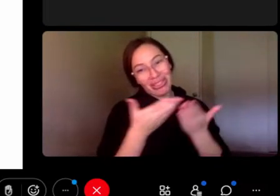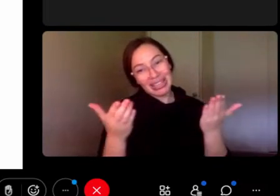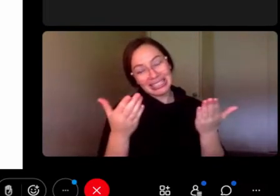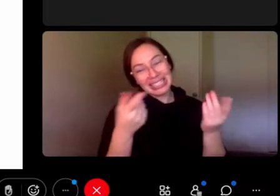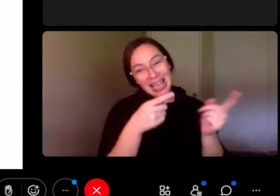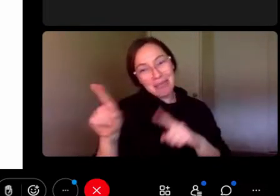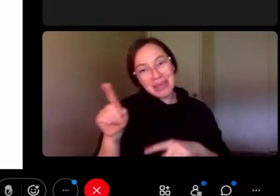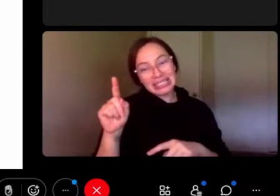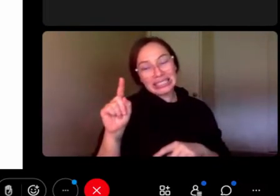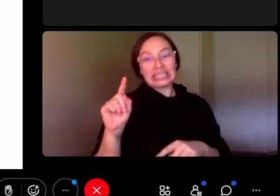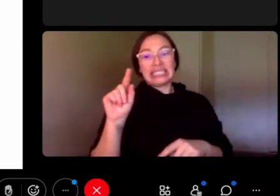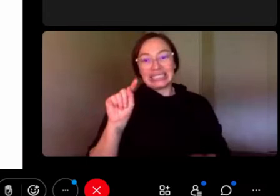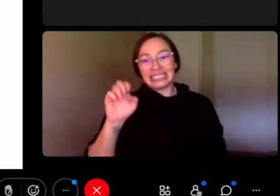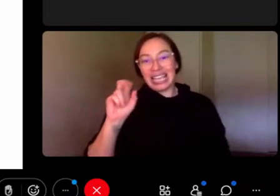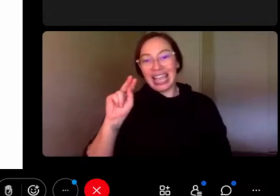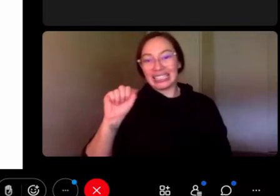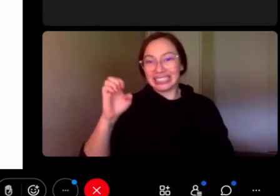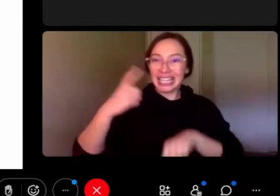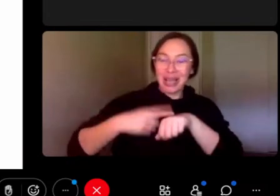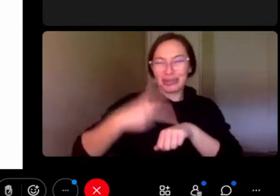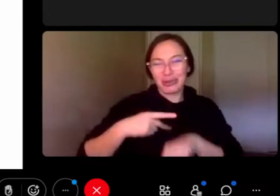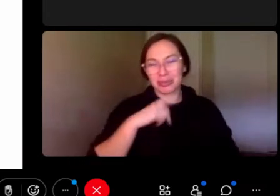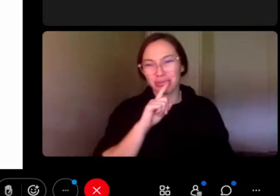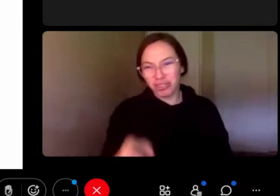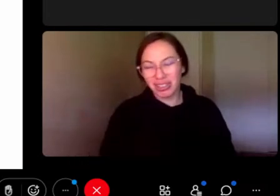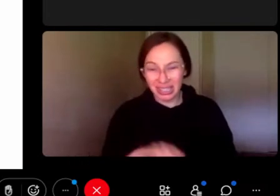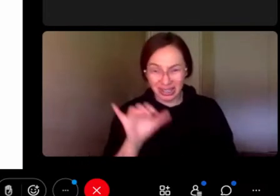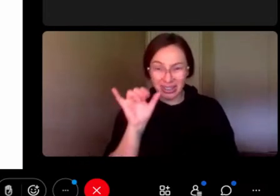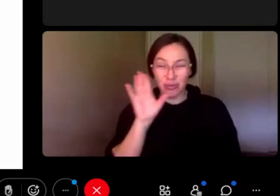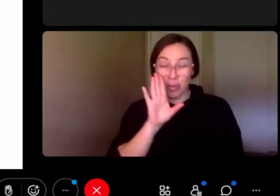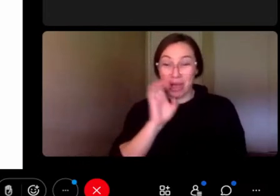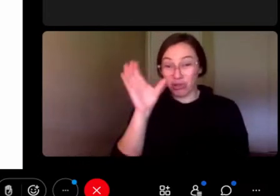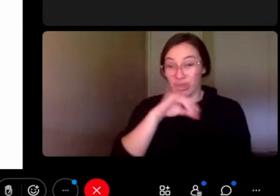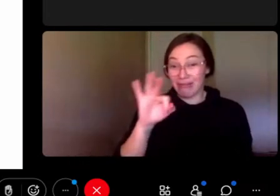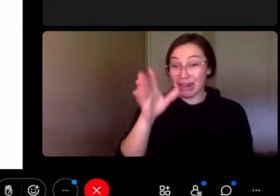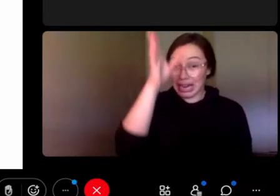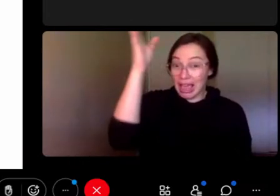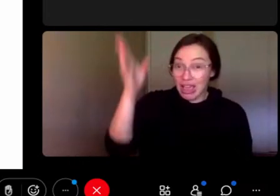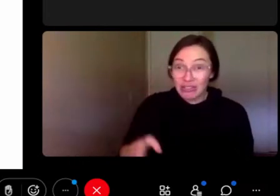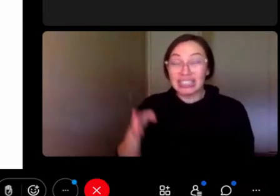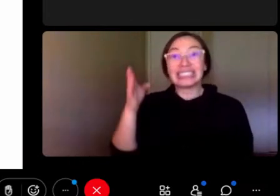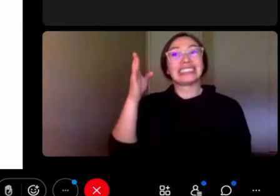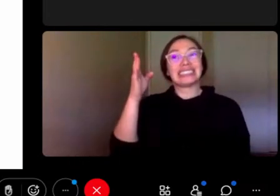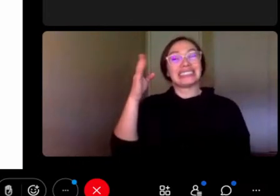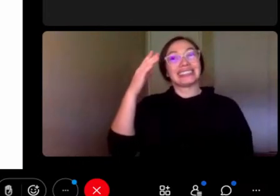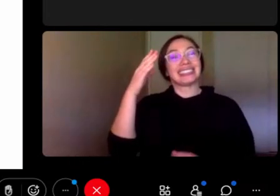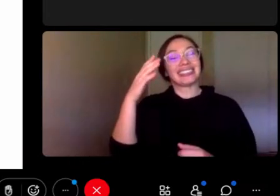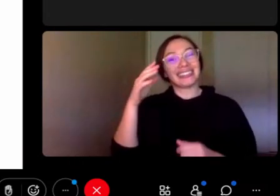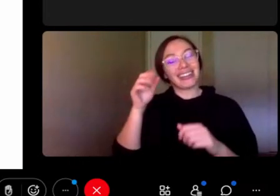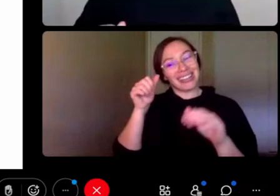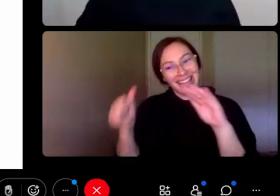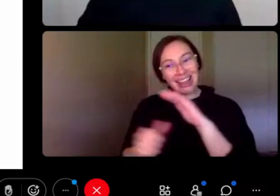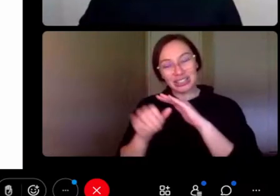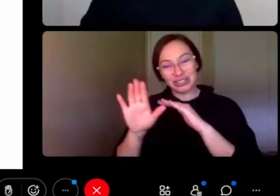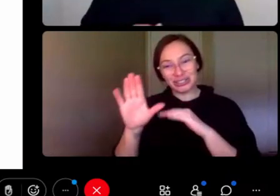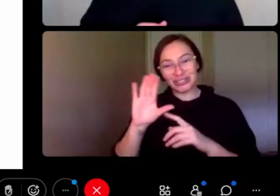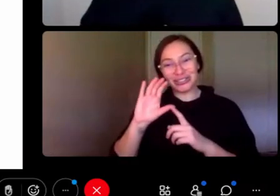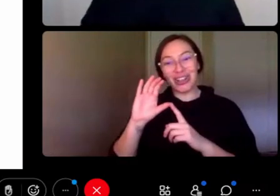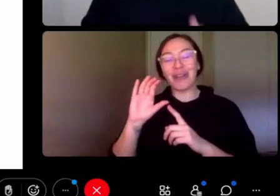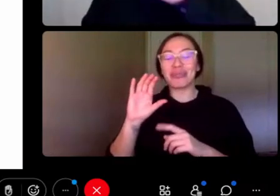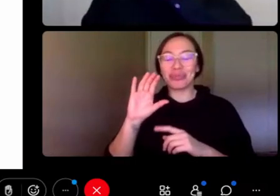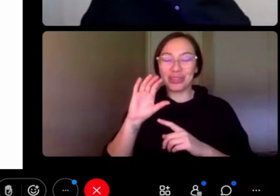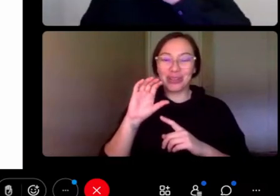two. Wouldn't be surprised. It would be an unusual board if you didn't under the circumstances we're all living